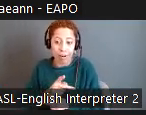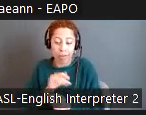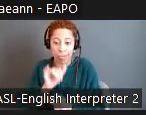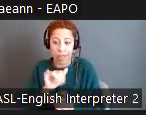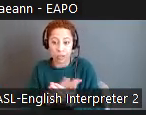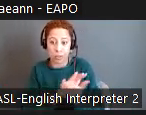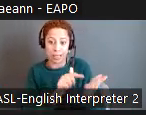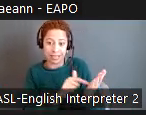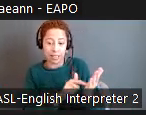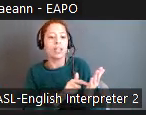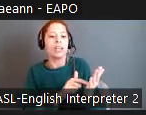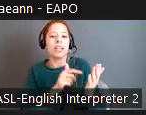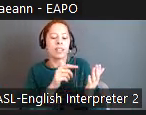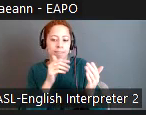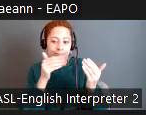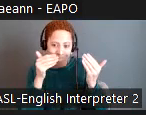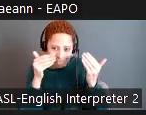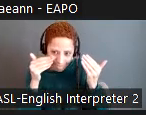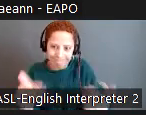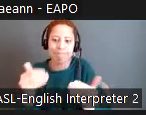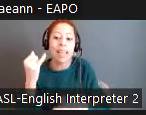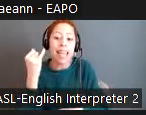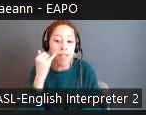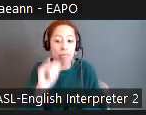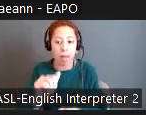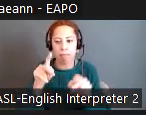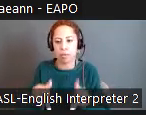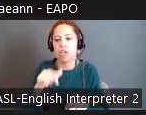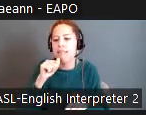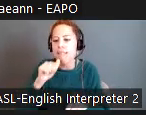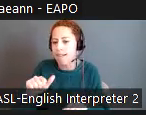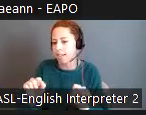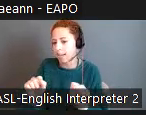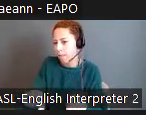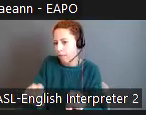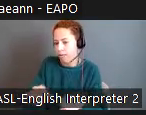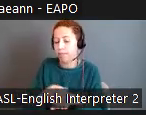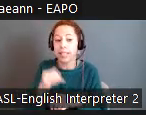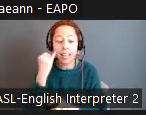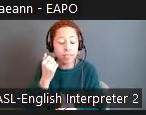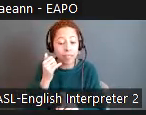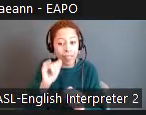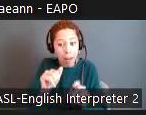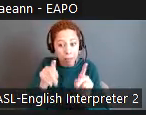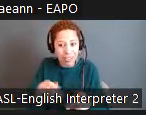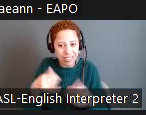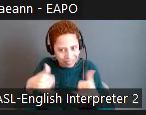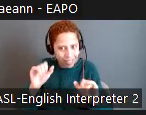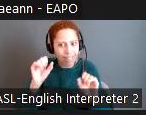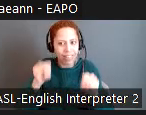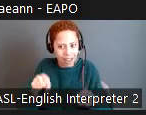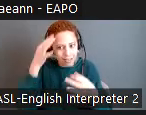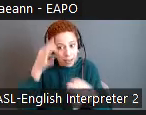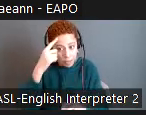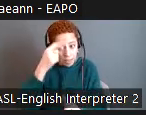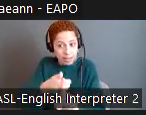found incapable. So if a person is still able to make their own decisions, that power of attorney document doesn't mean anything.